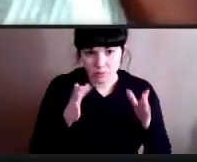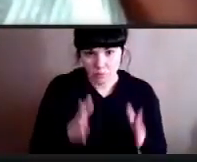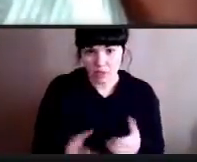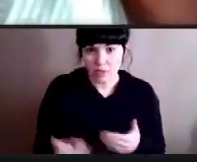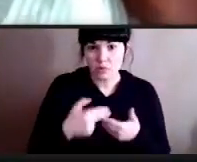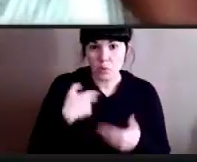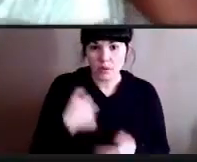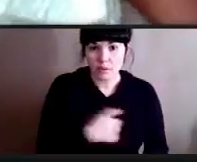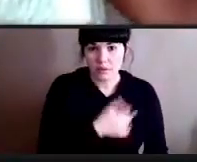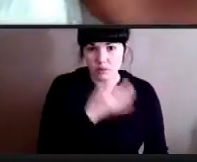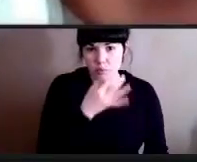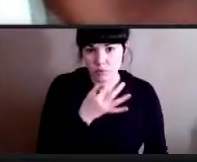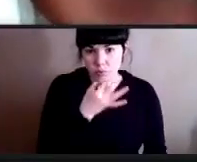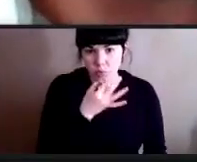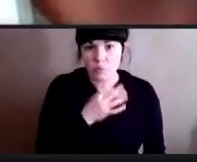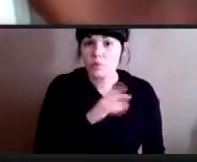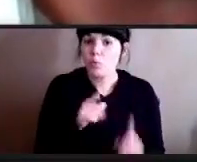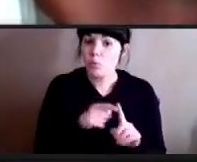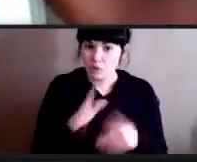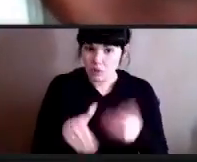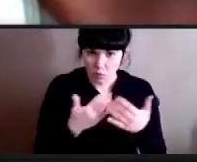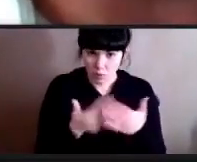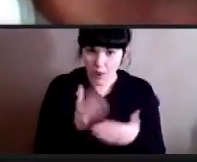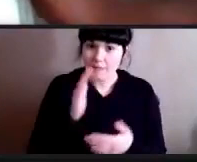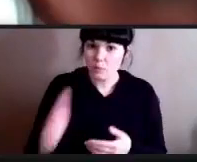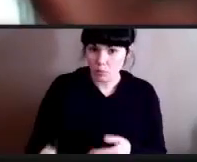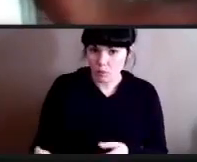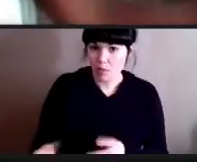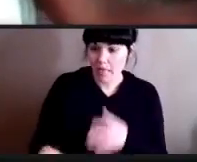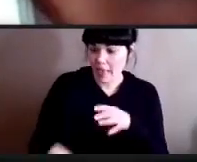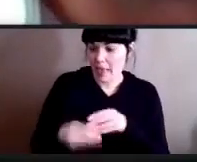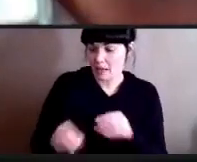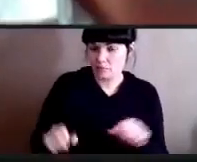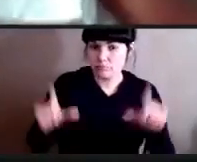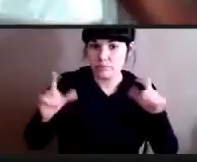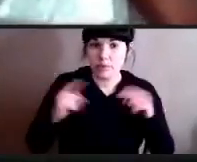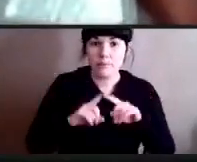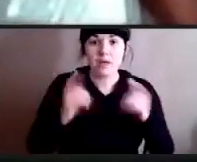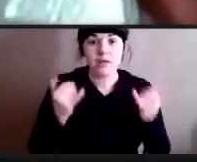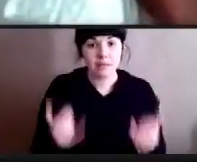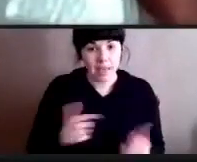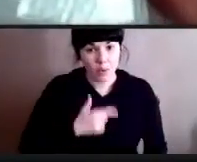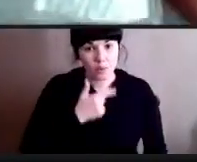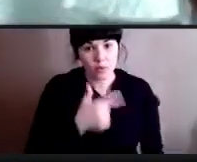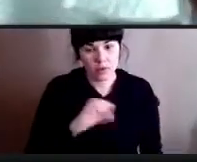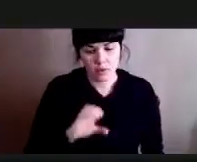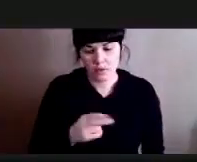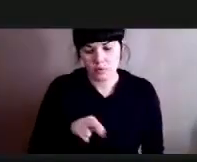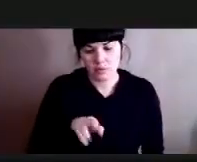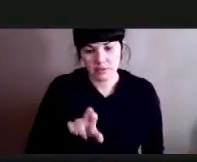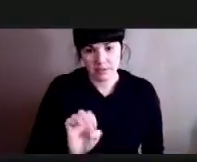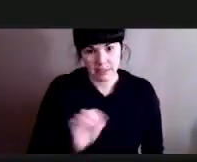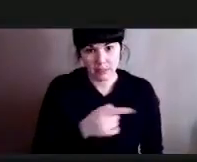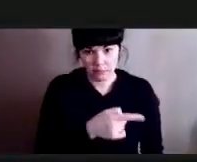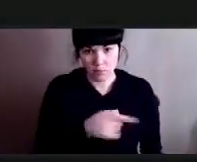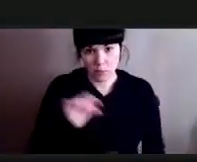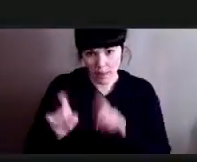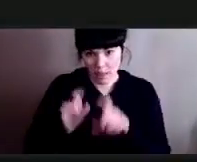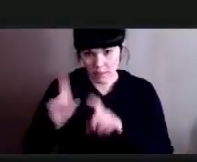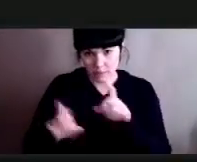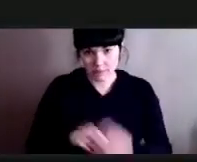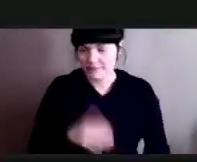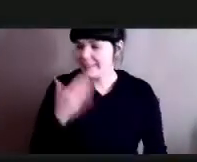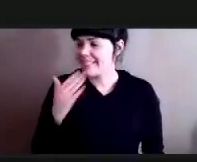into the conversation. But right now, I'm going to kick it over to Christine because she's the one with the questions. Thank you,